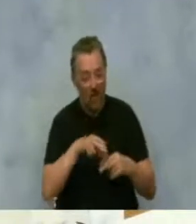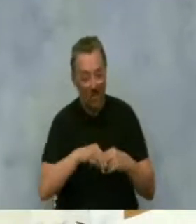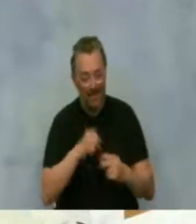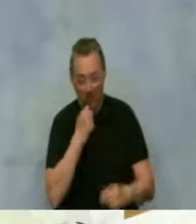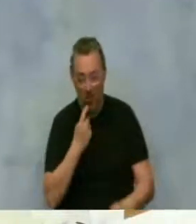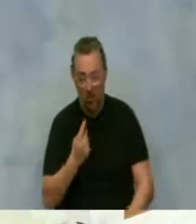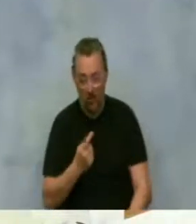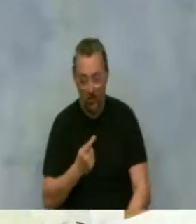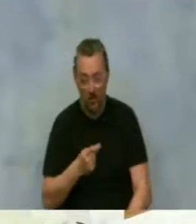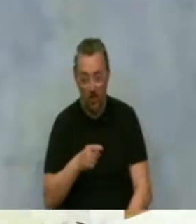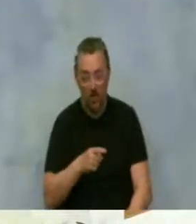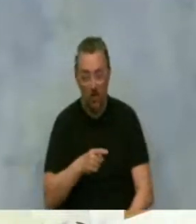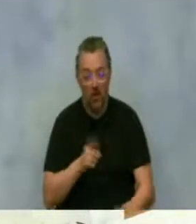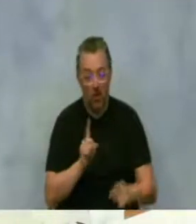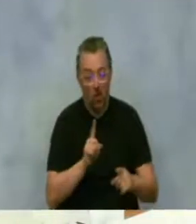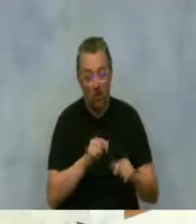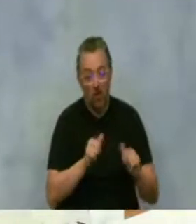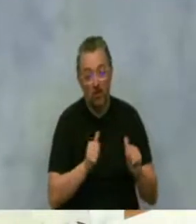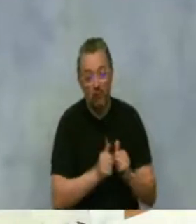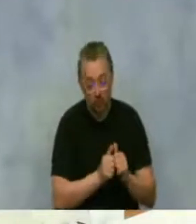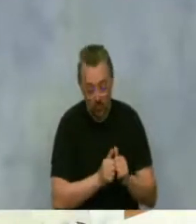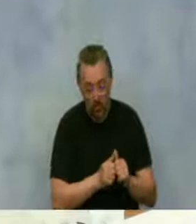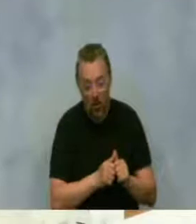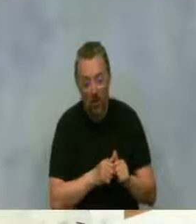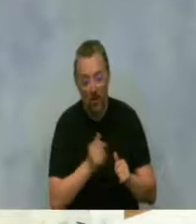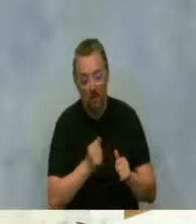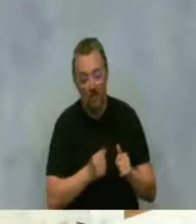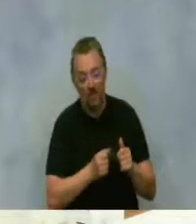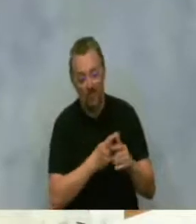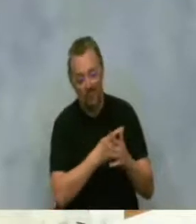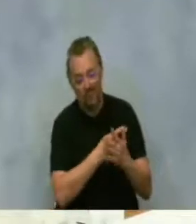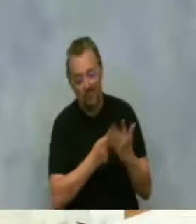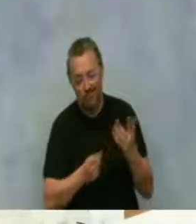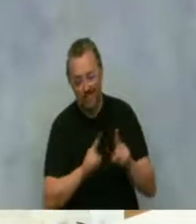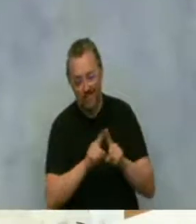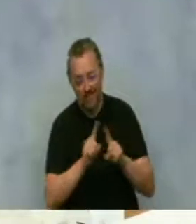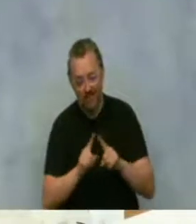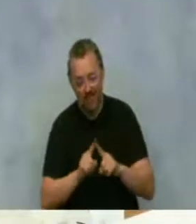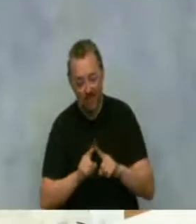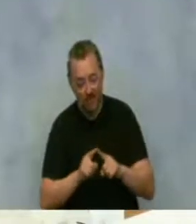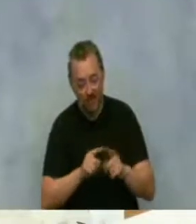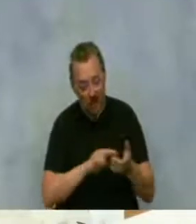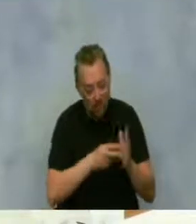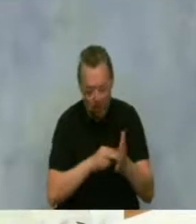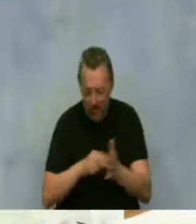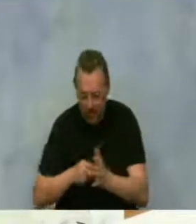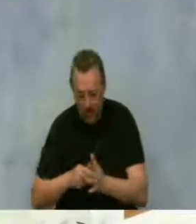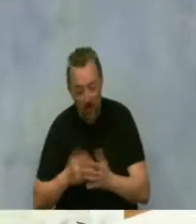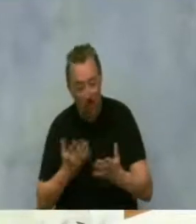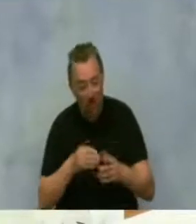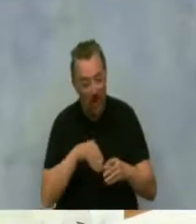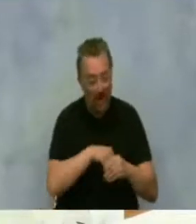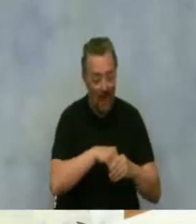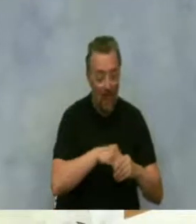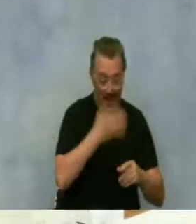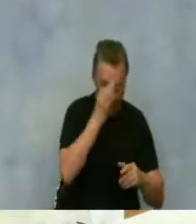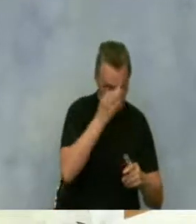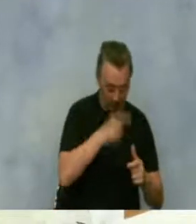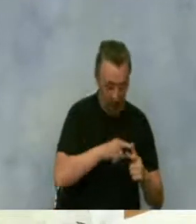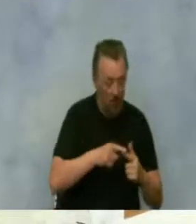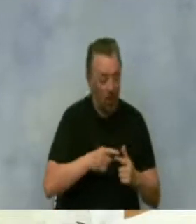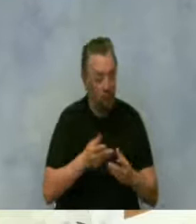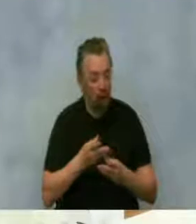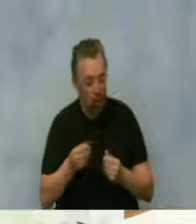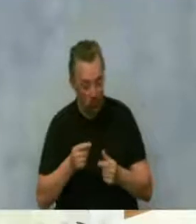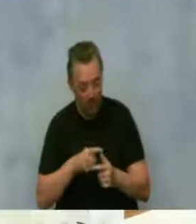The assurance required is provided through a wide range of arrangements which are in place at a council and a resource-wide level. A